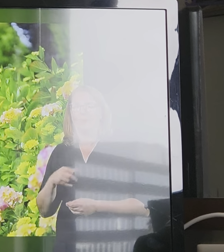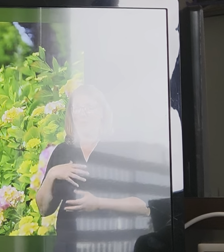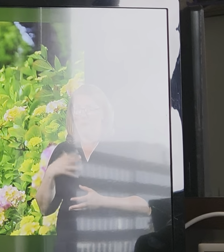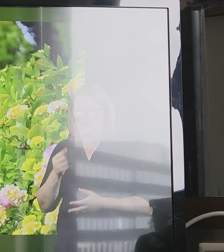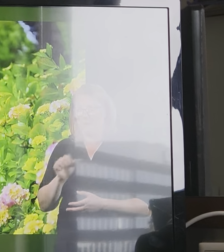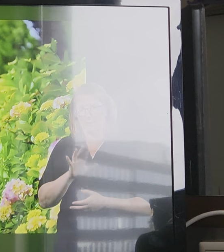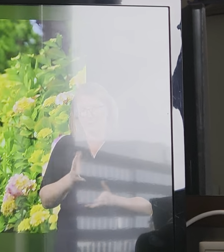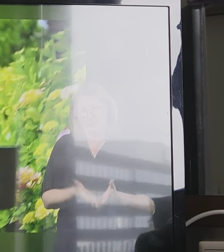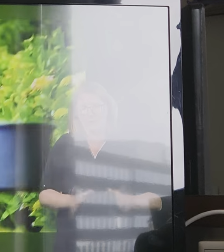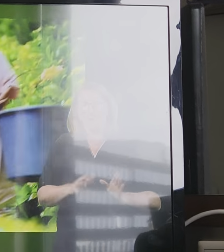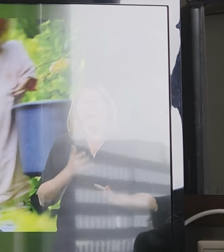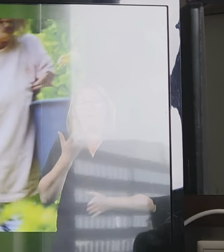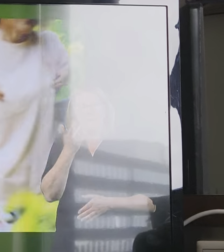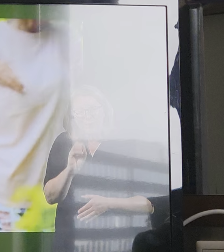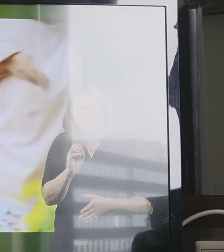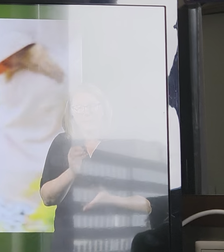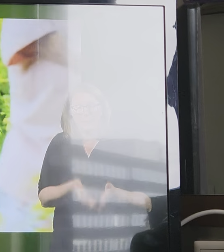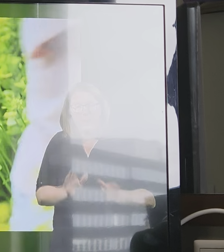on with now.